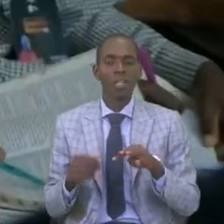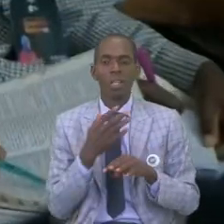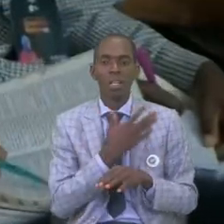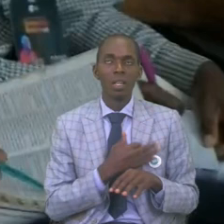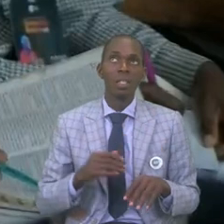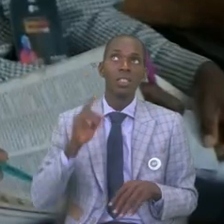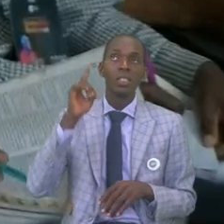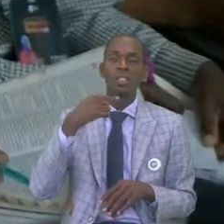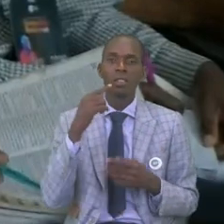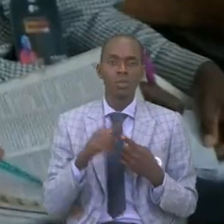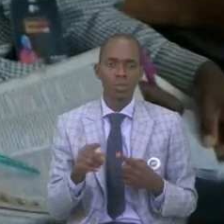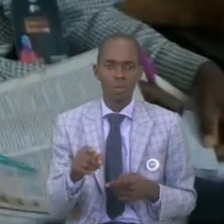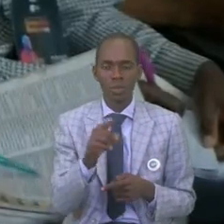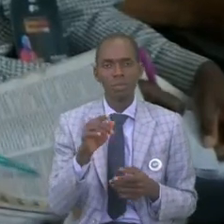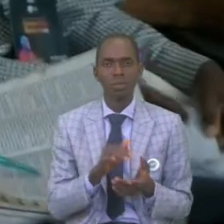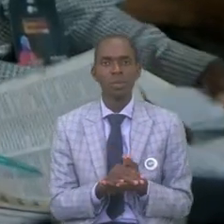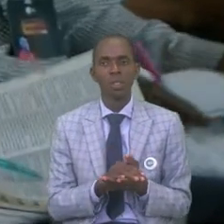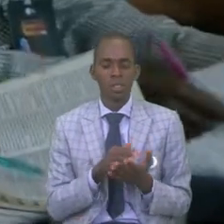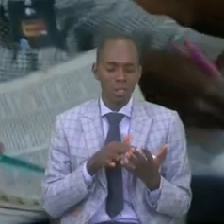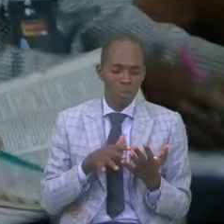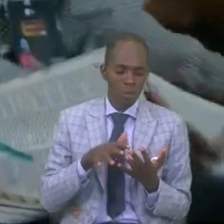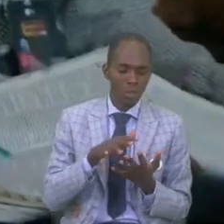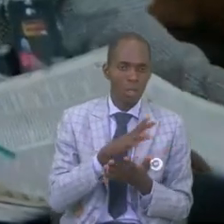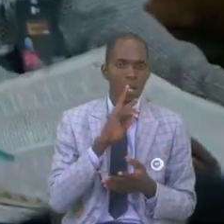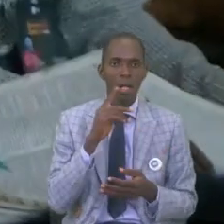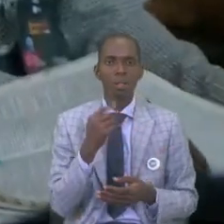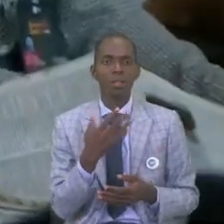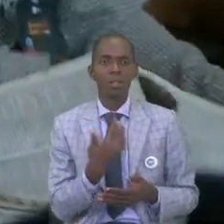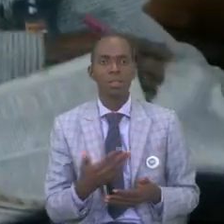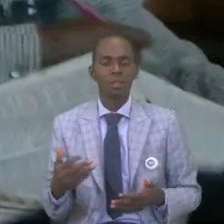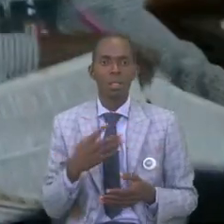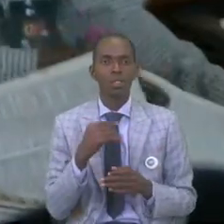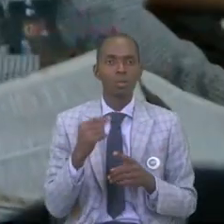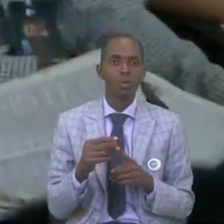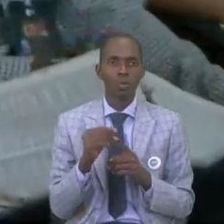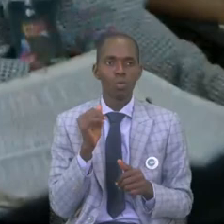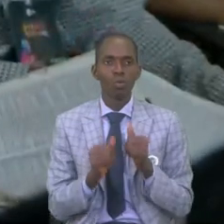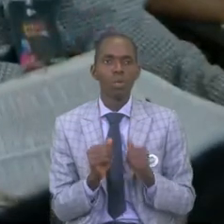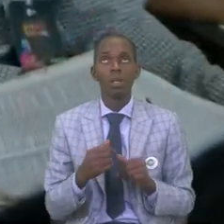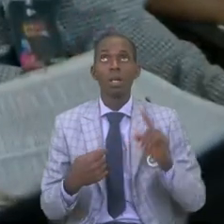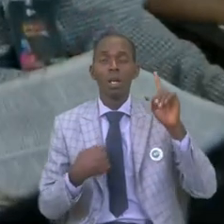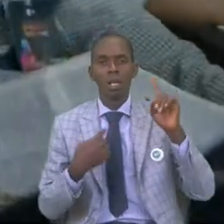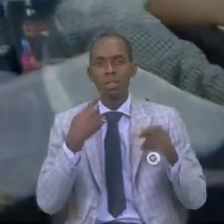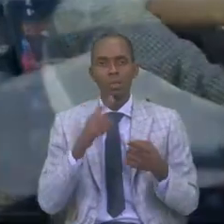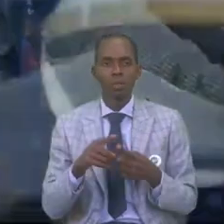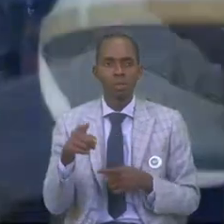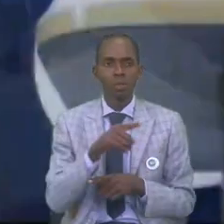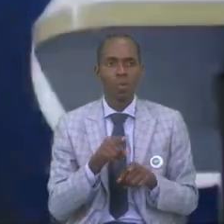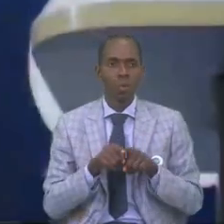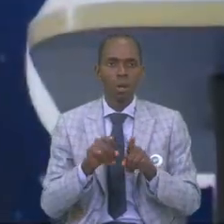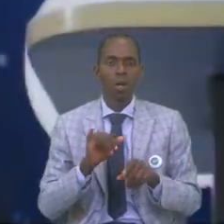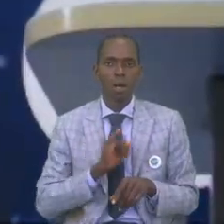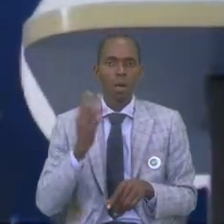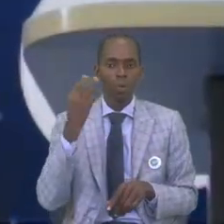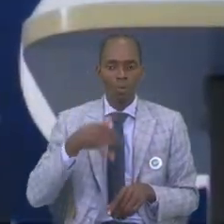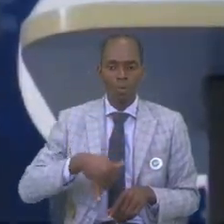them, these are the things, are the words which I spake unto you while I was